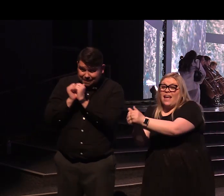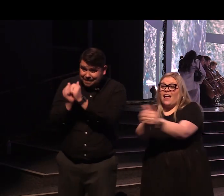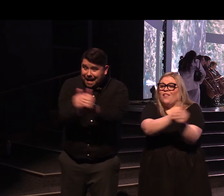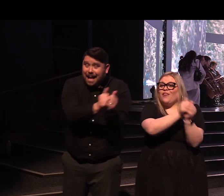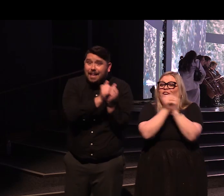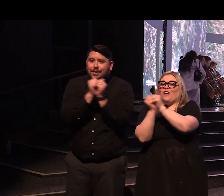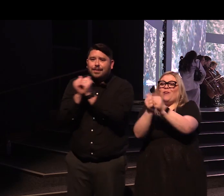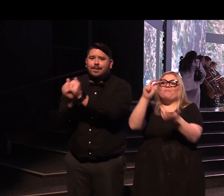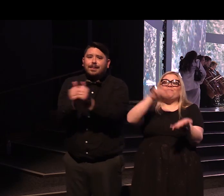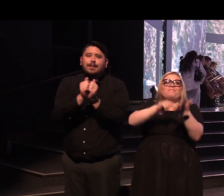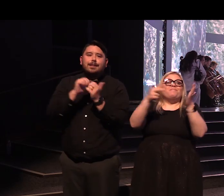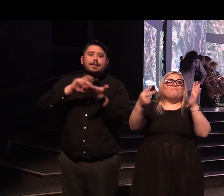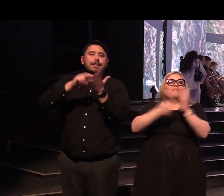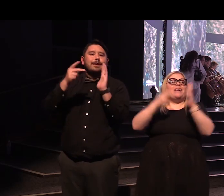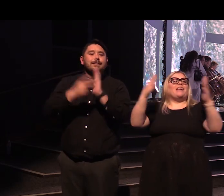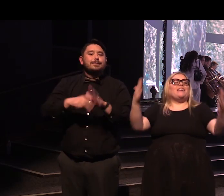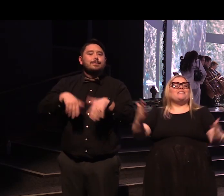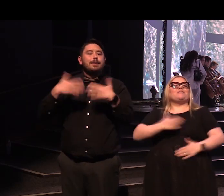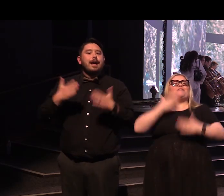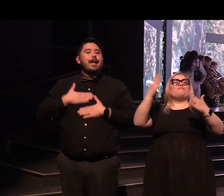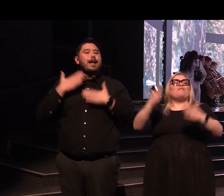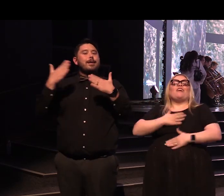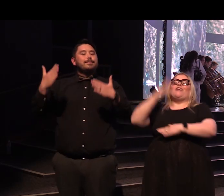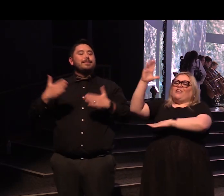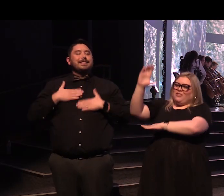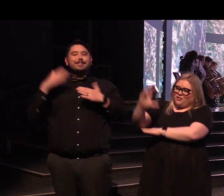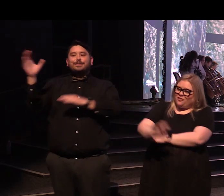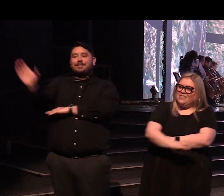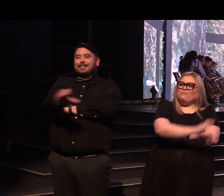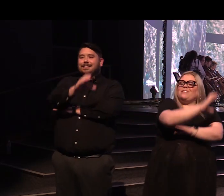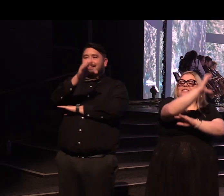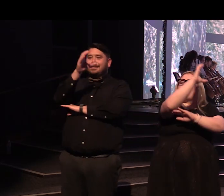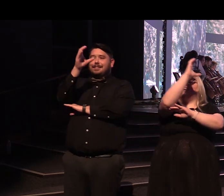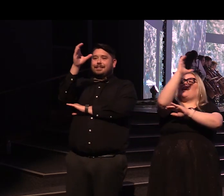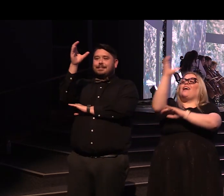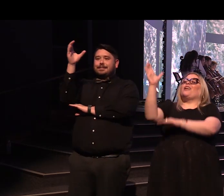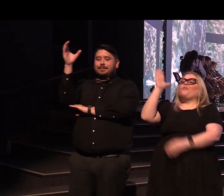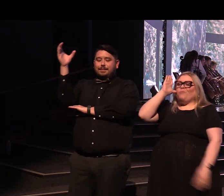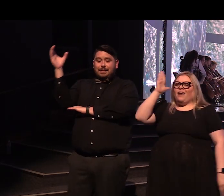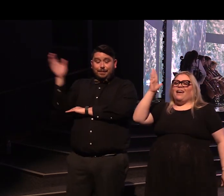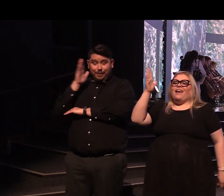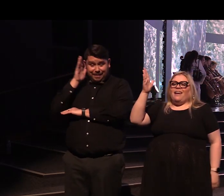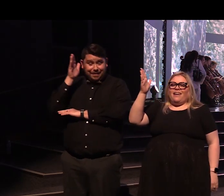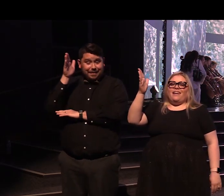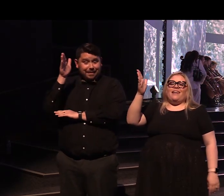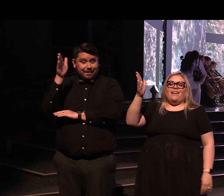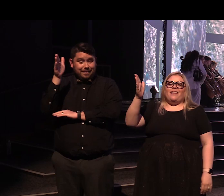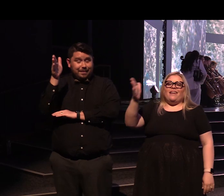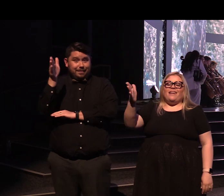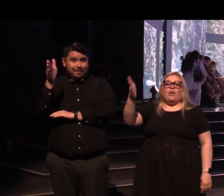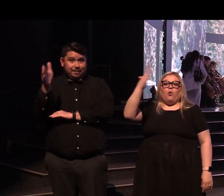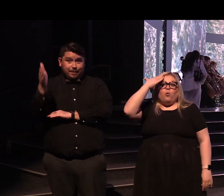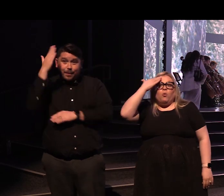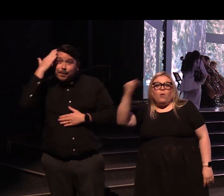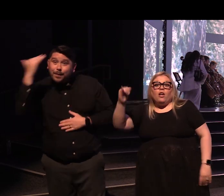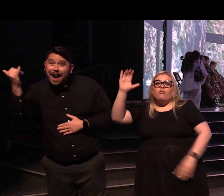we're together, we're gonna have the merriest Christmas anyway.